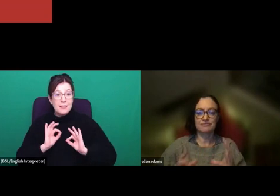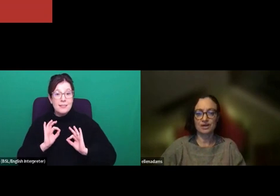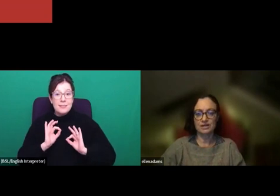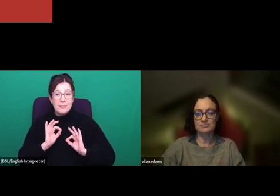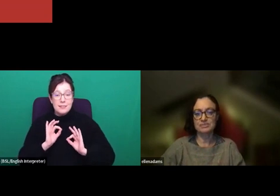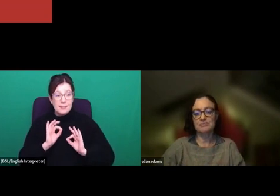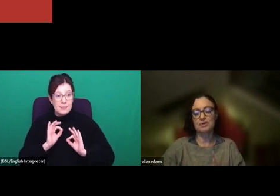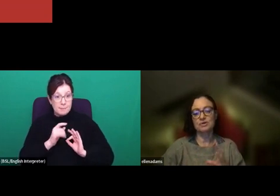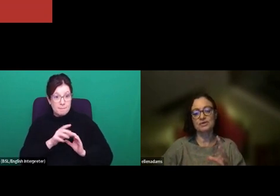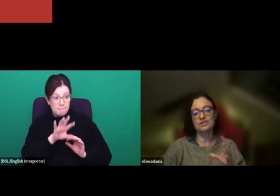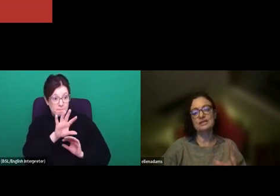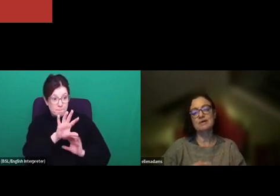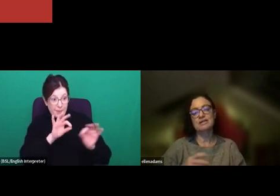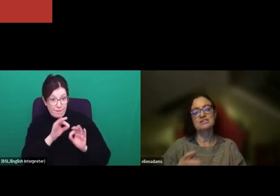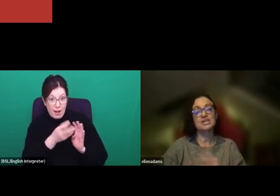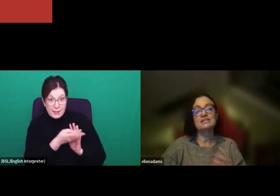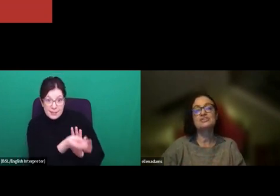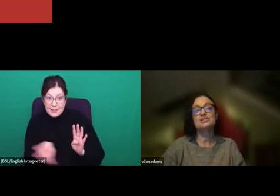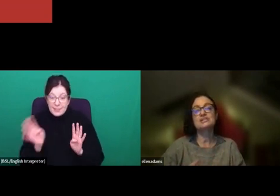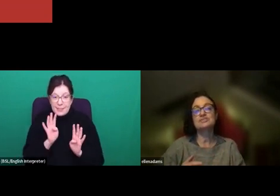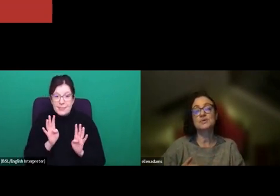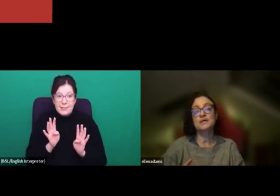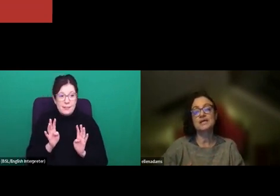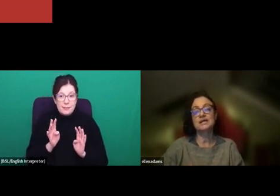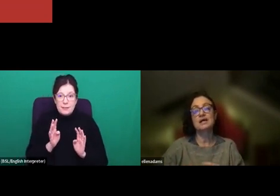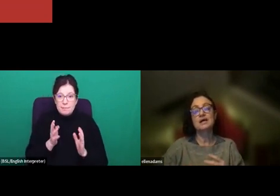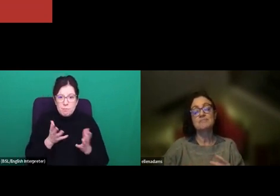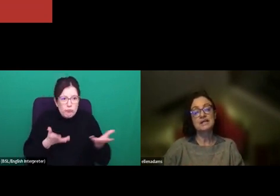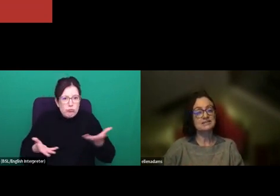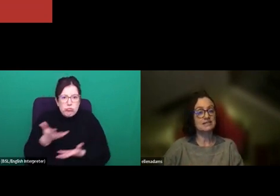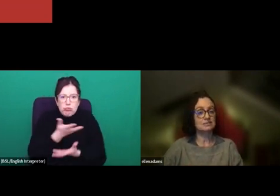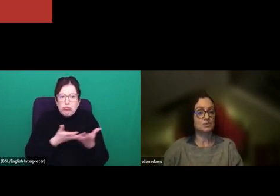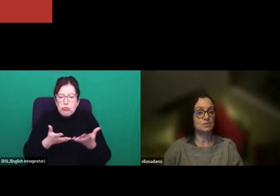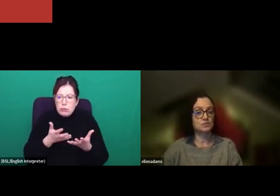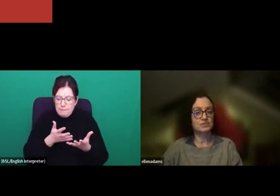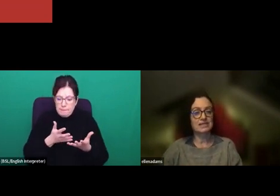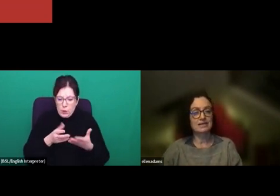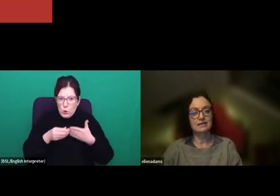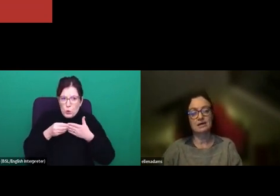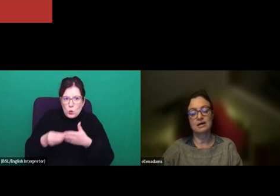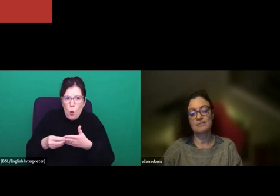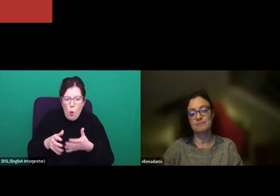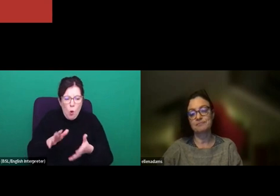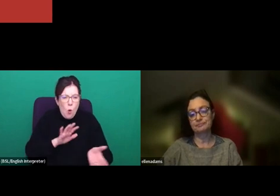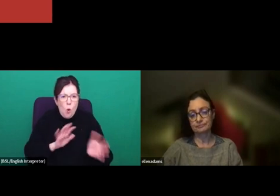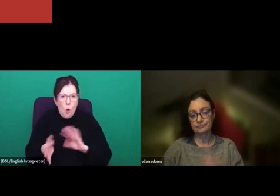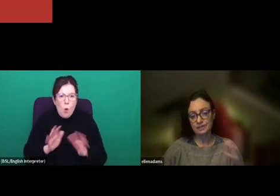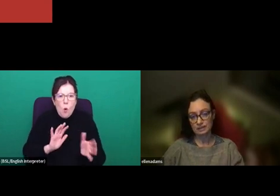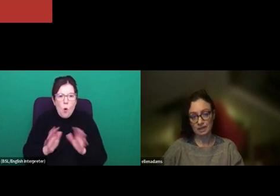them, invite them to come along and think about the challenges of doing BSL tours in